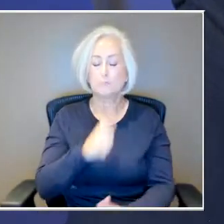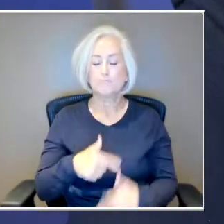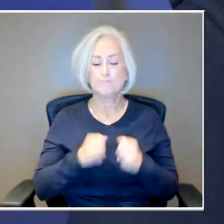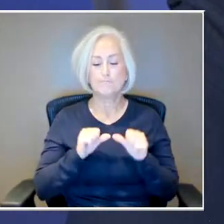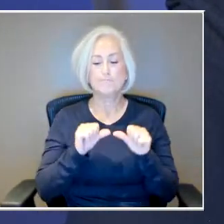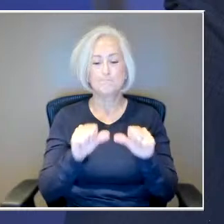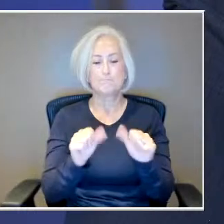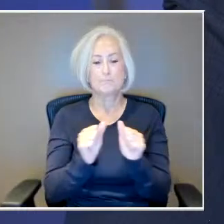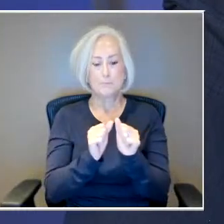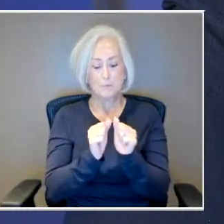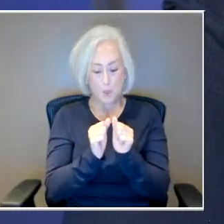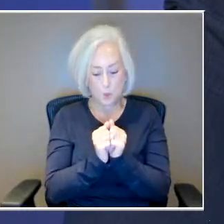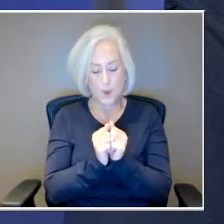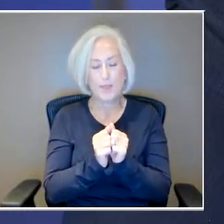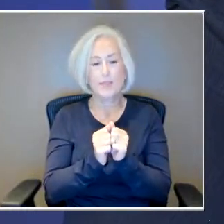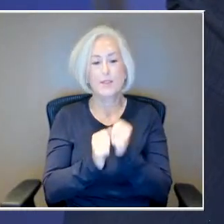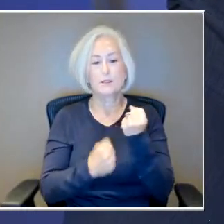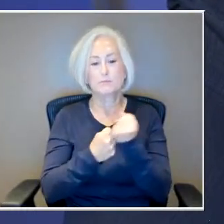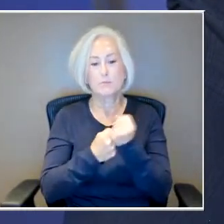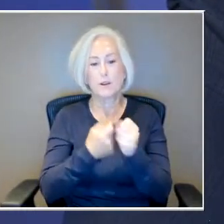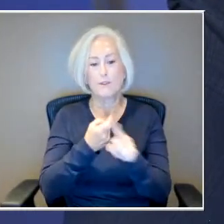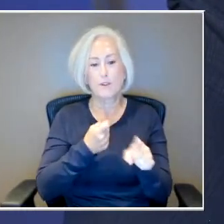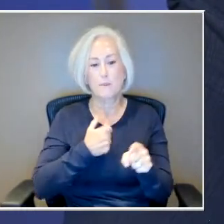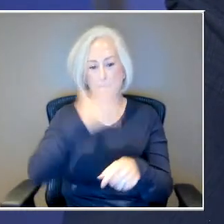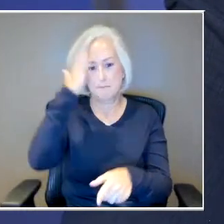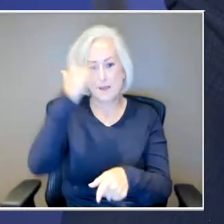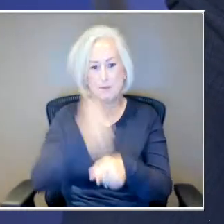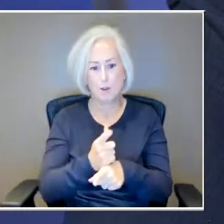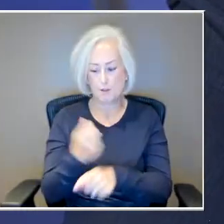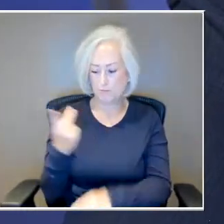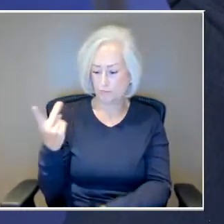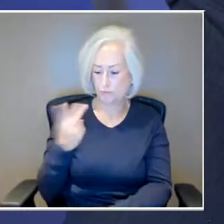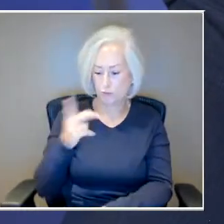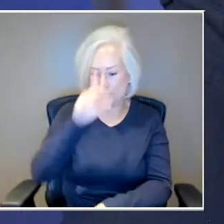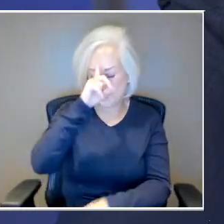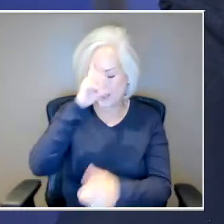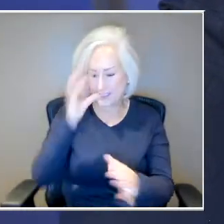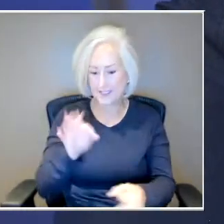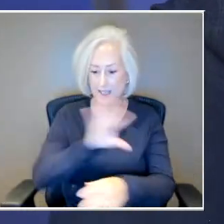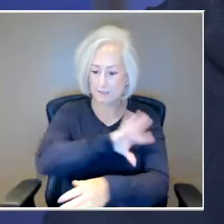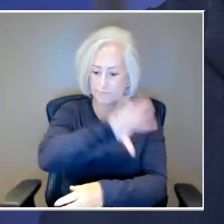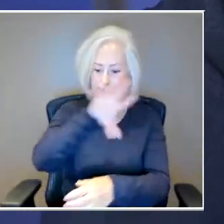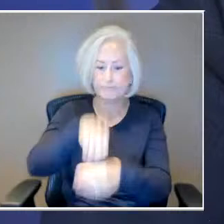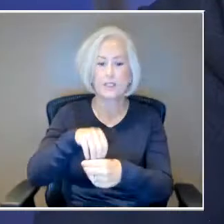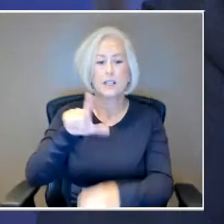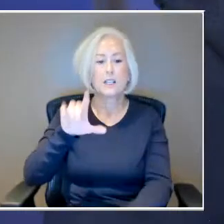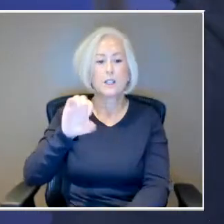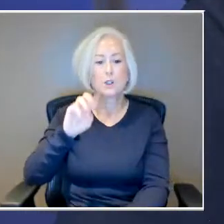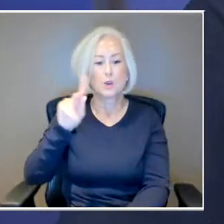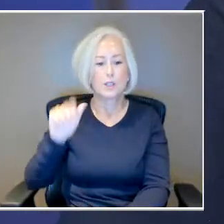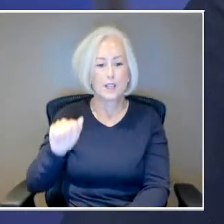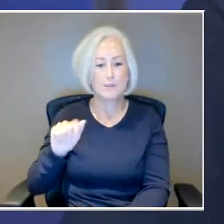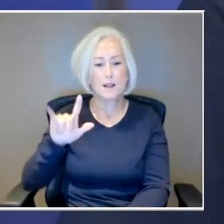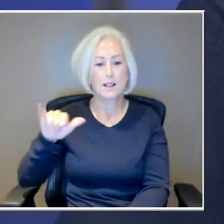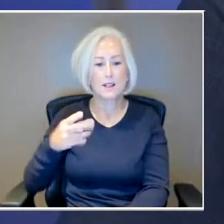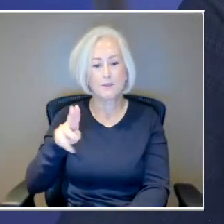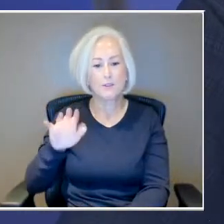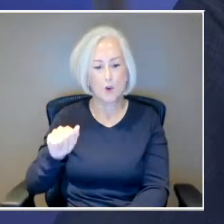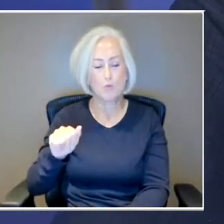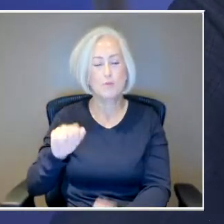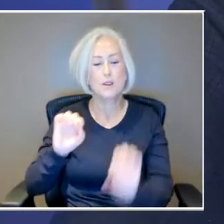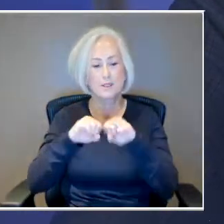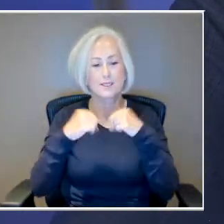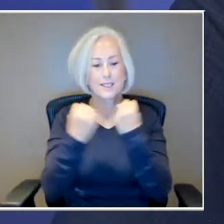brother, we decided to become involved with Leukemia and Lymphoma Society. So I became a local volunteer.